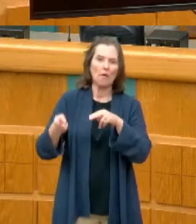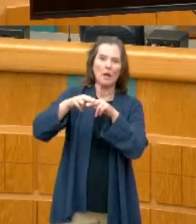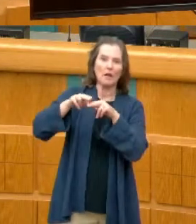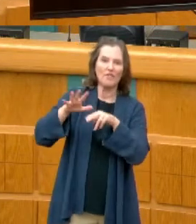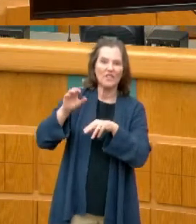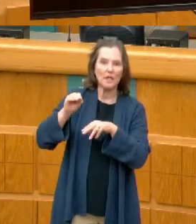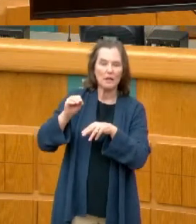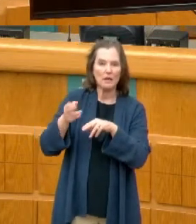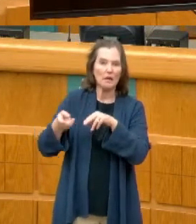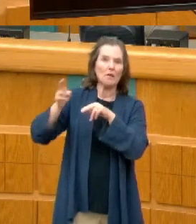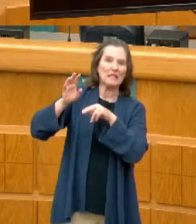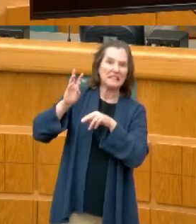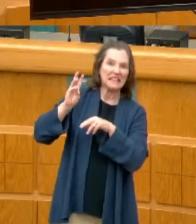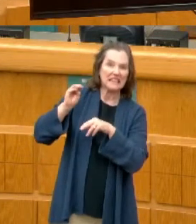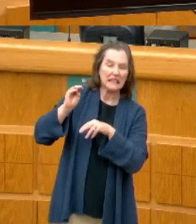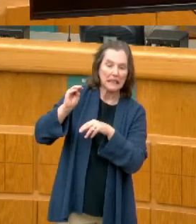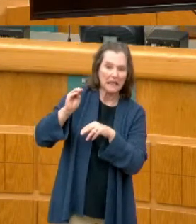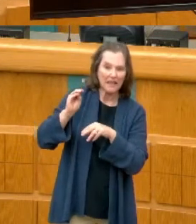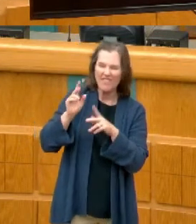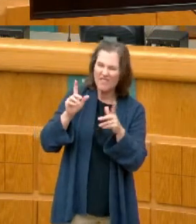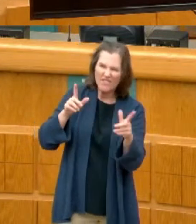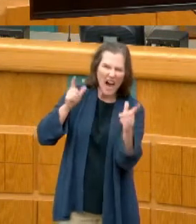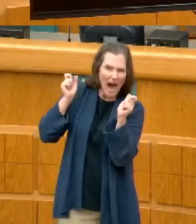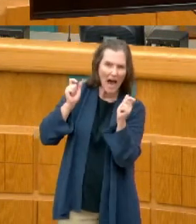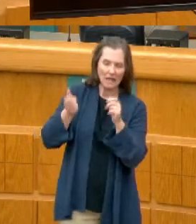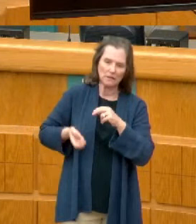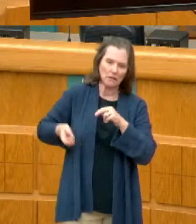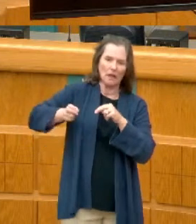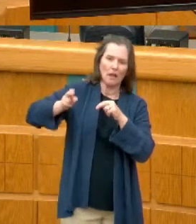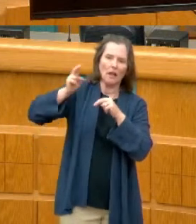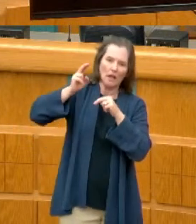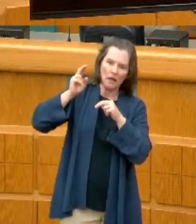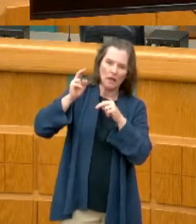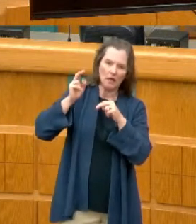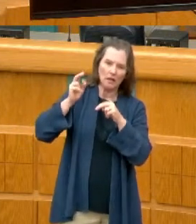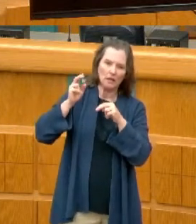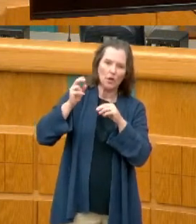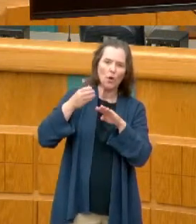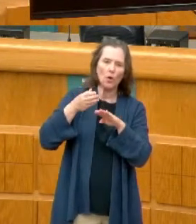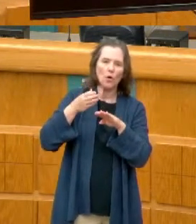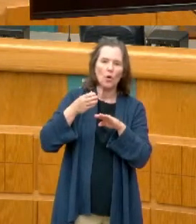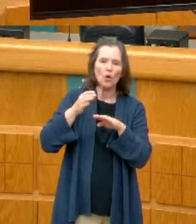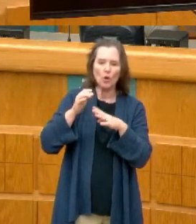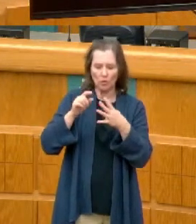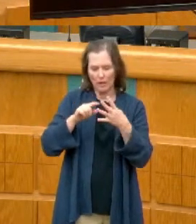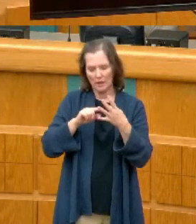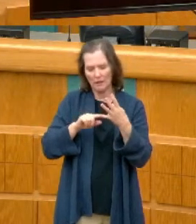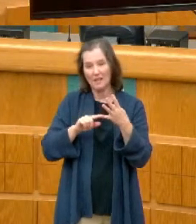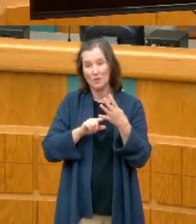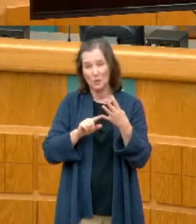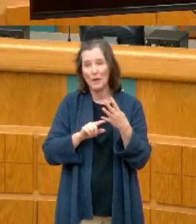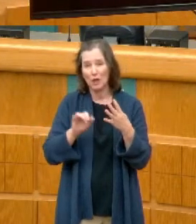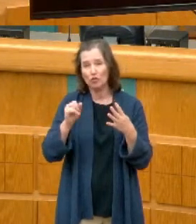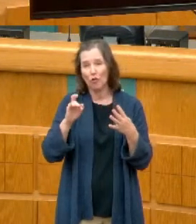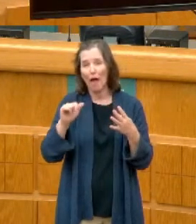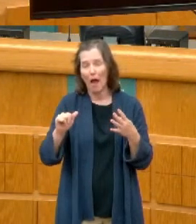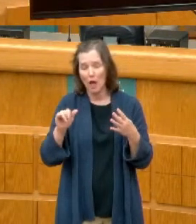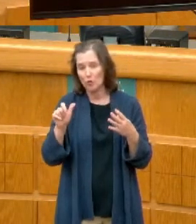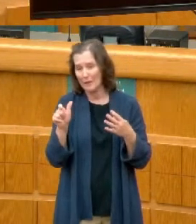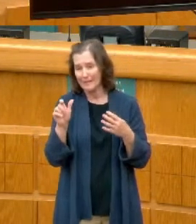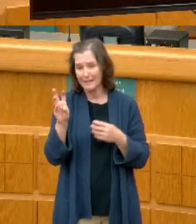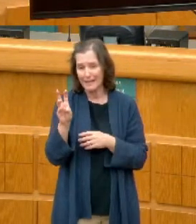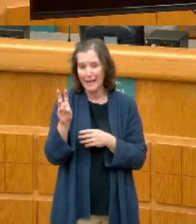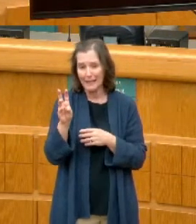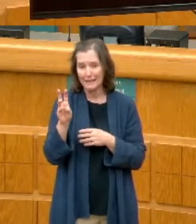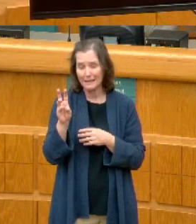very quickly, to the 70s, to the 80s, over 120 on July 26th. And then today